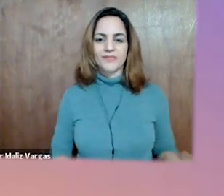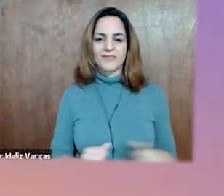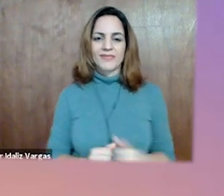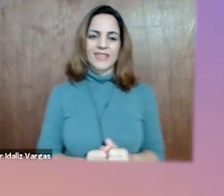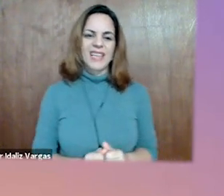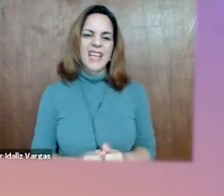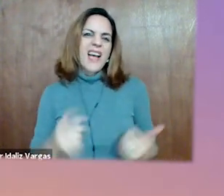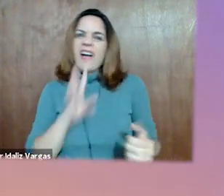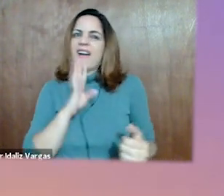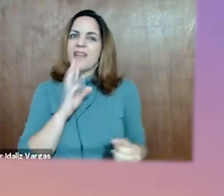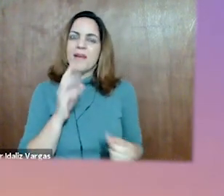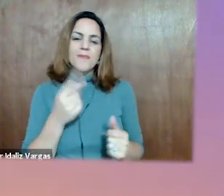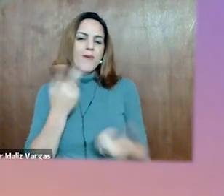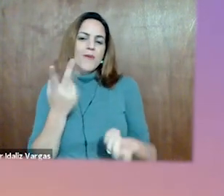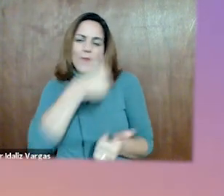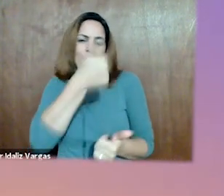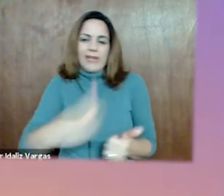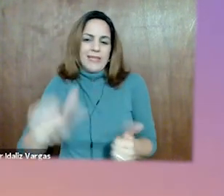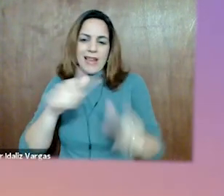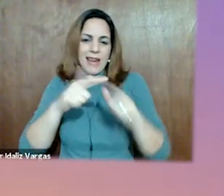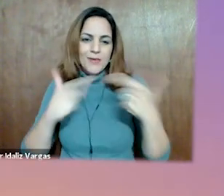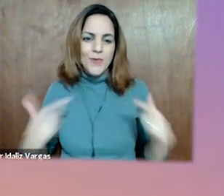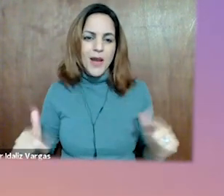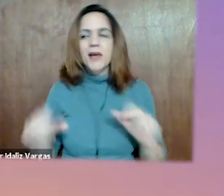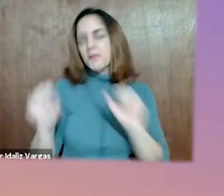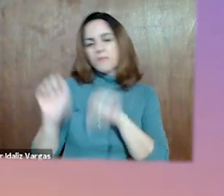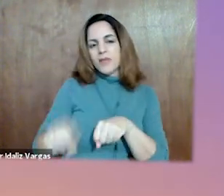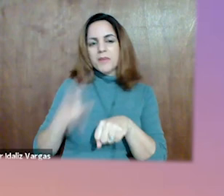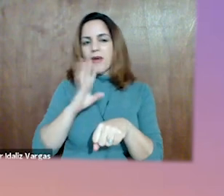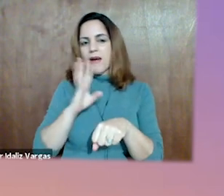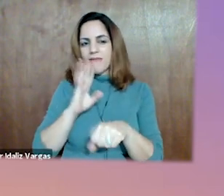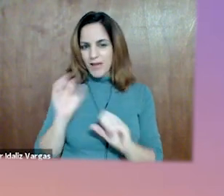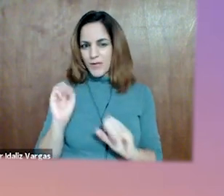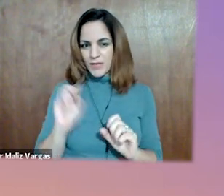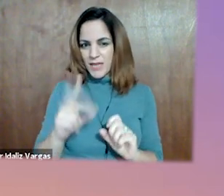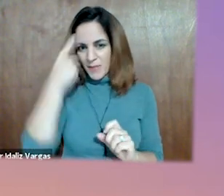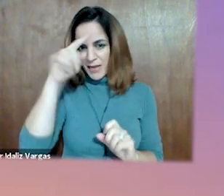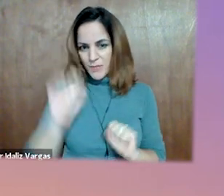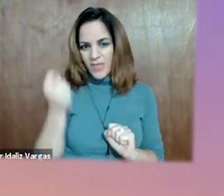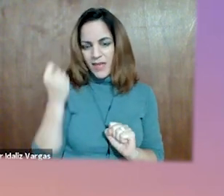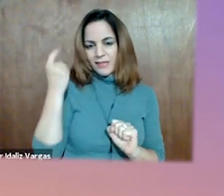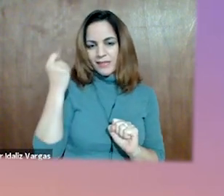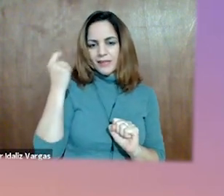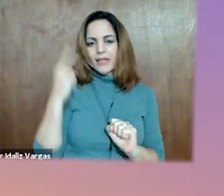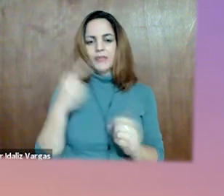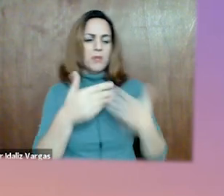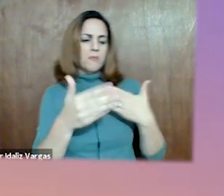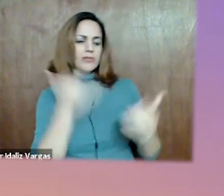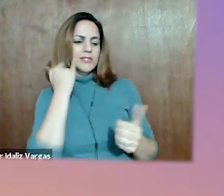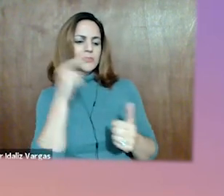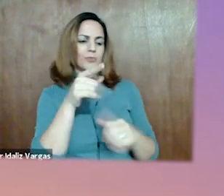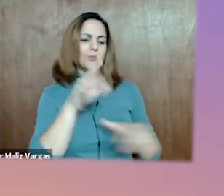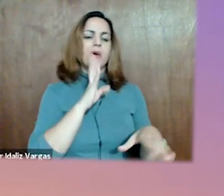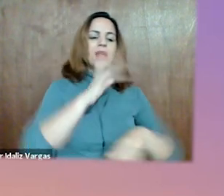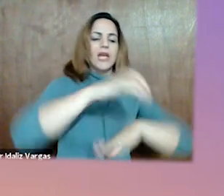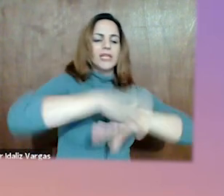Would like us to choose one or the other so they can interpret for the communities who need okay. The interpretation. So